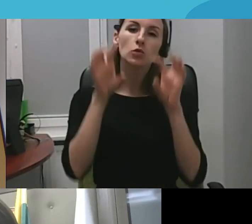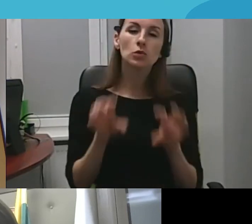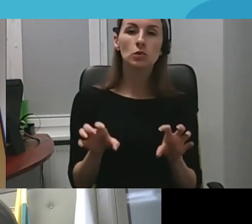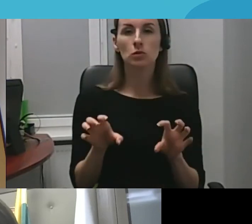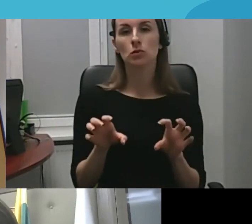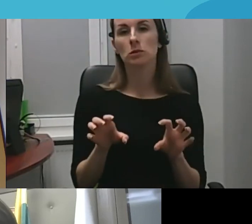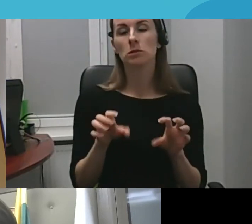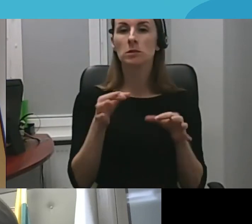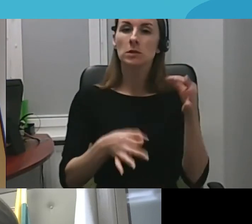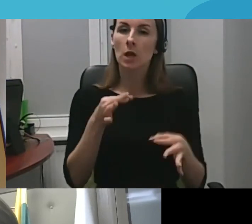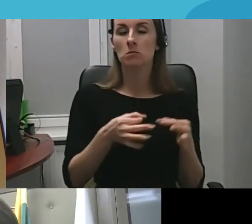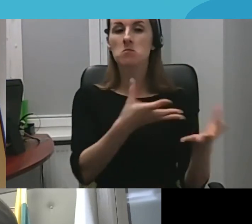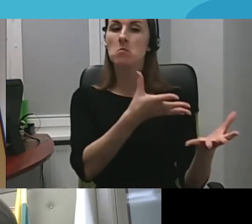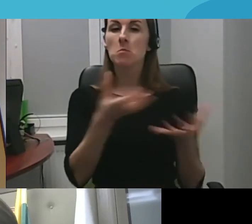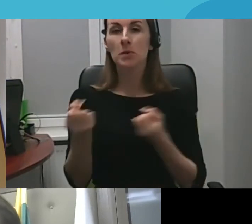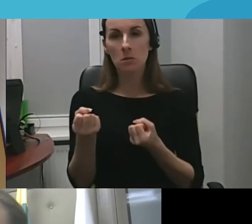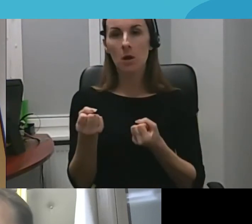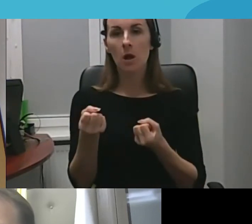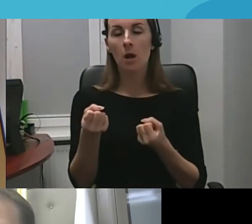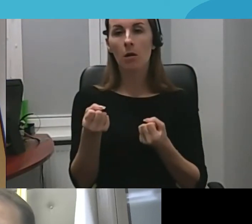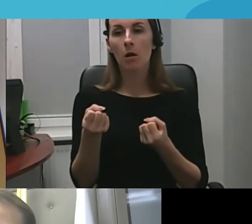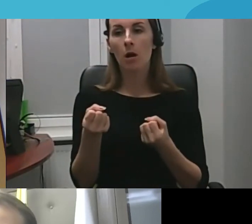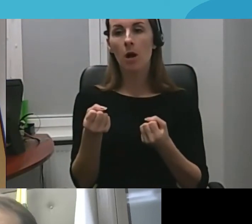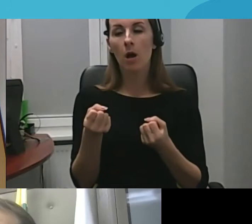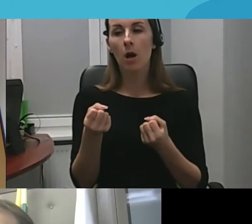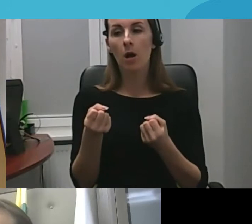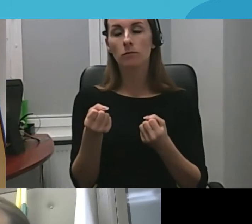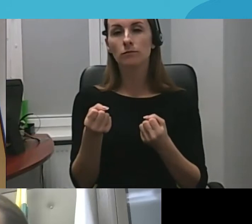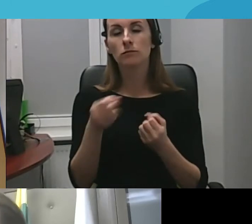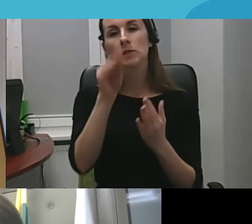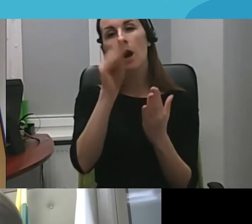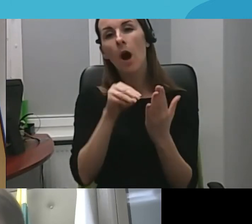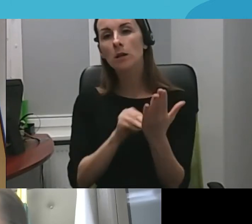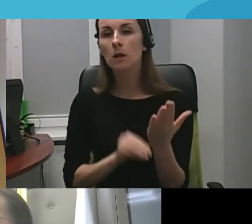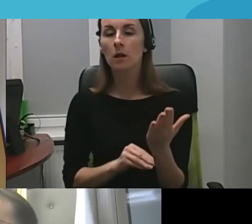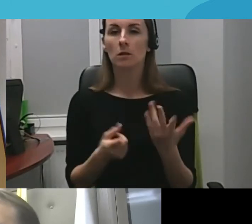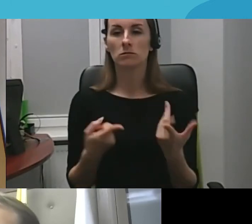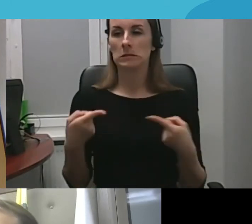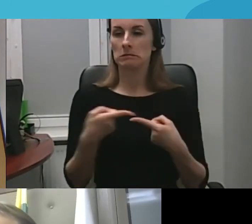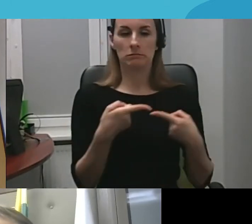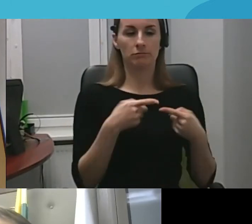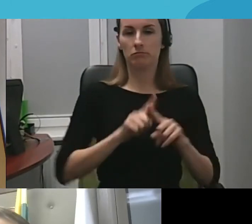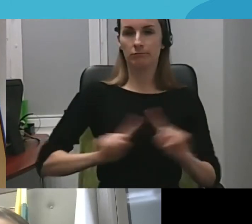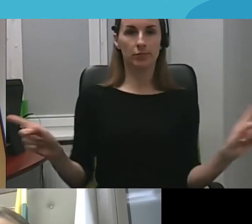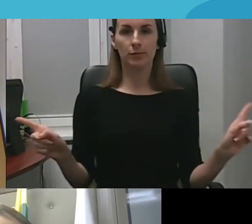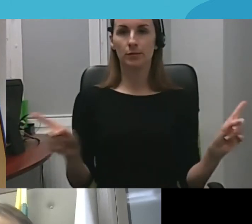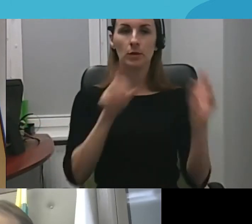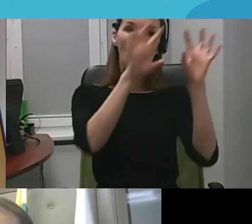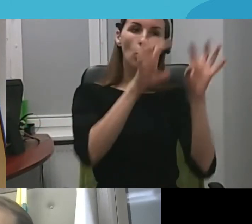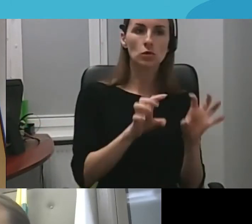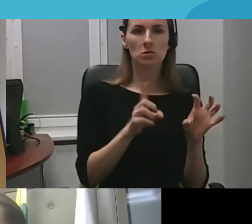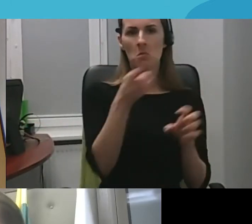is not foreseen neither by the Belarus constitution nor by any law of Belarus.